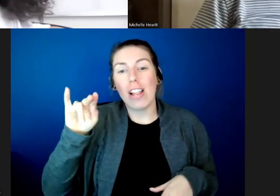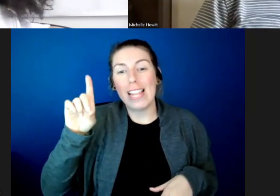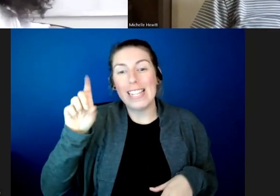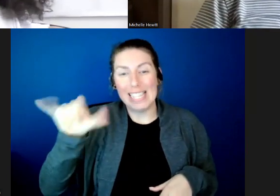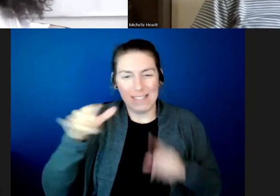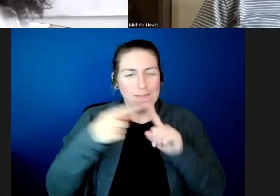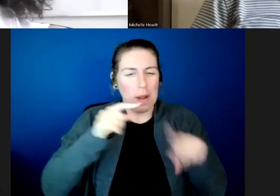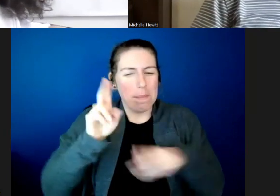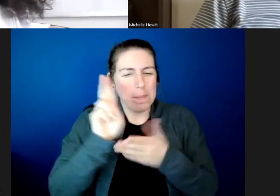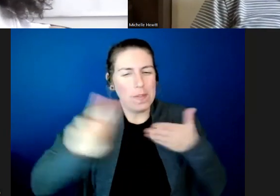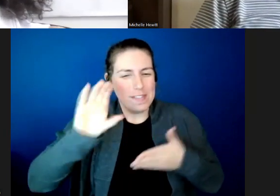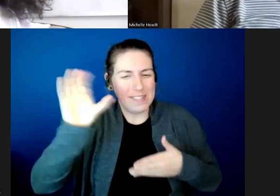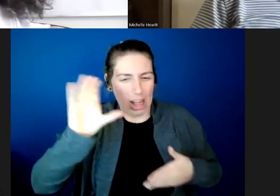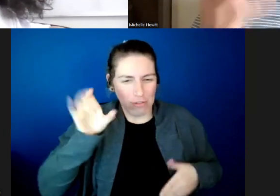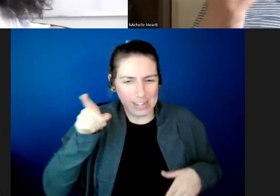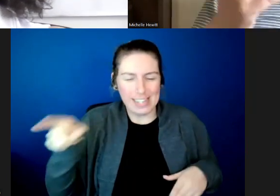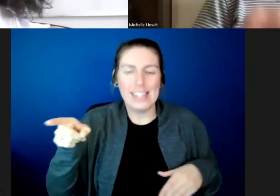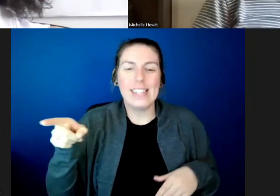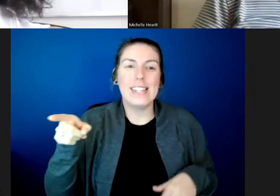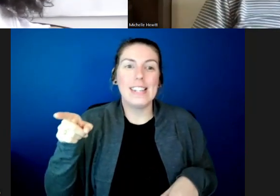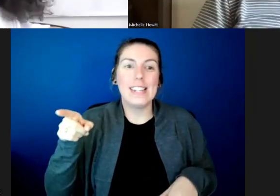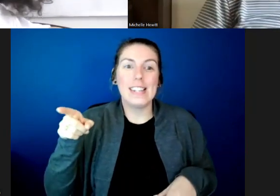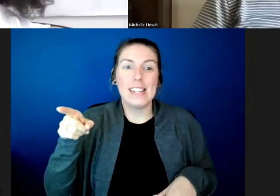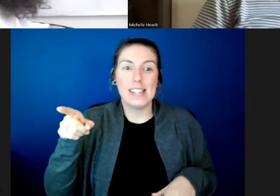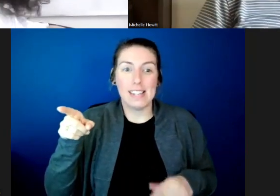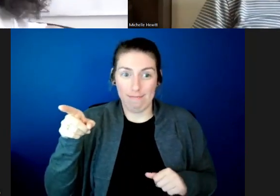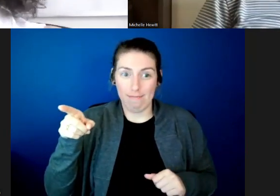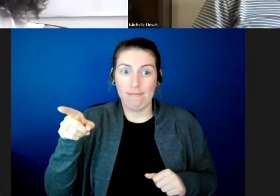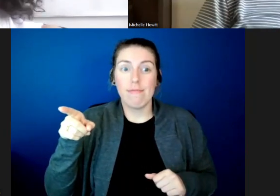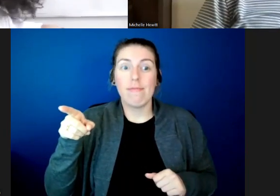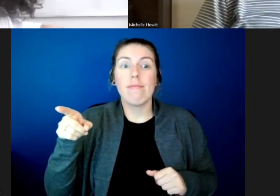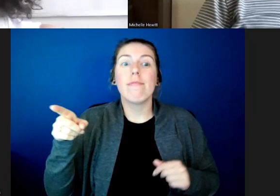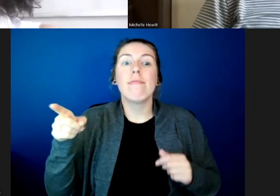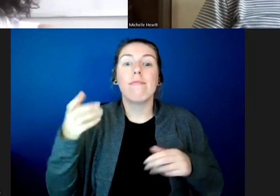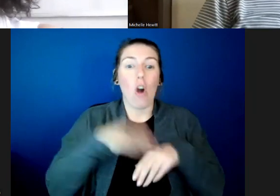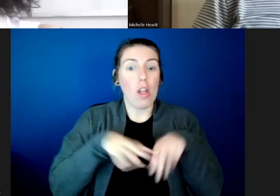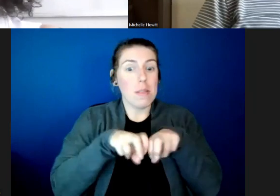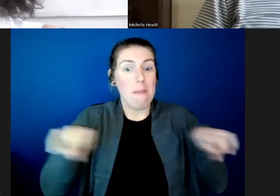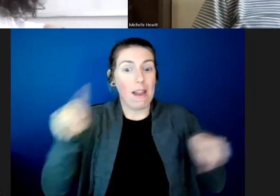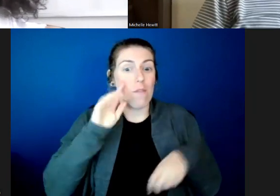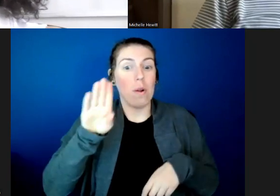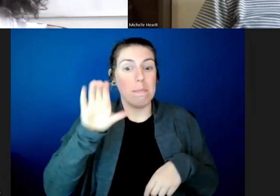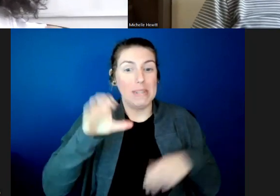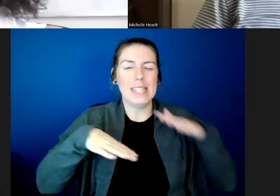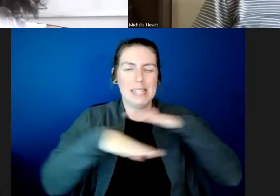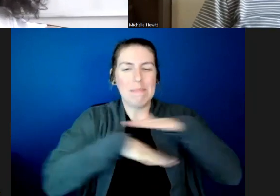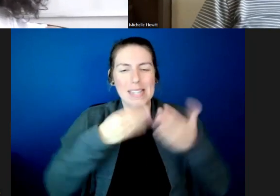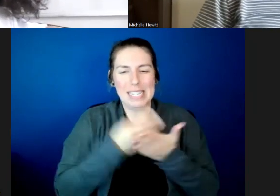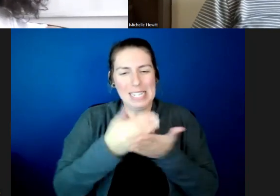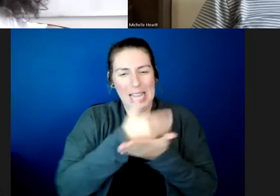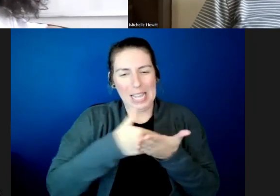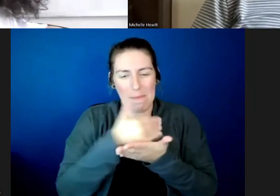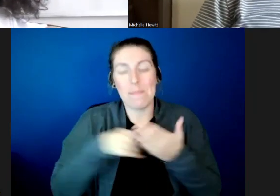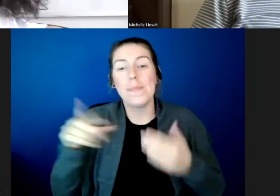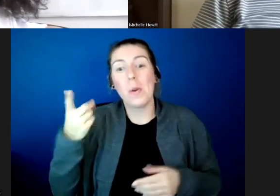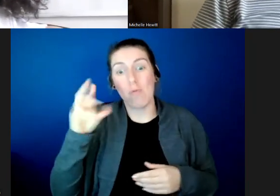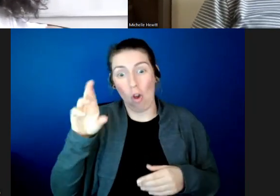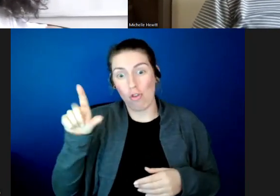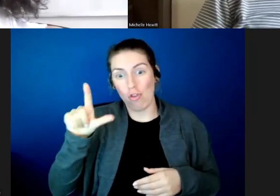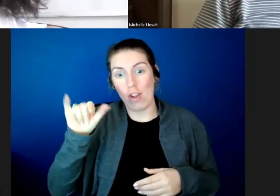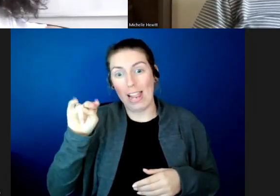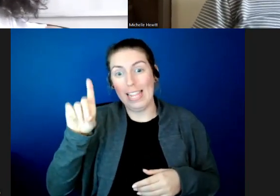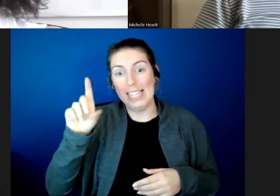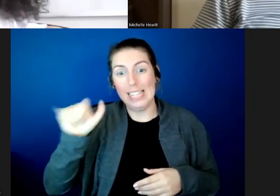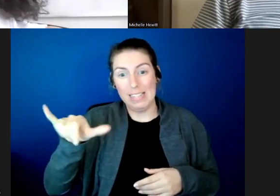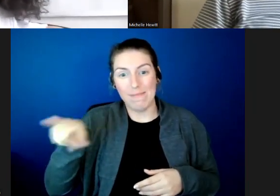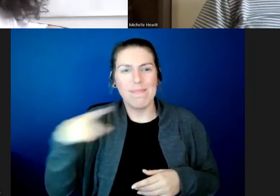Calgary has told, who was on the BC Basic Income Panel, has told me that it costs more money to